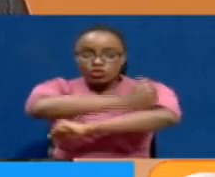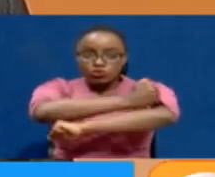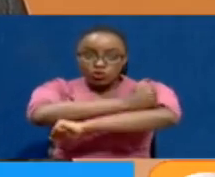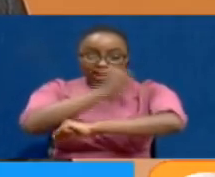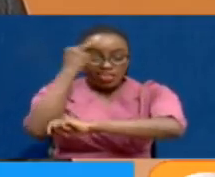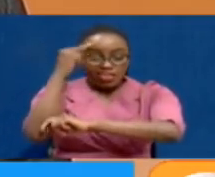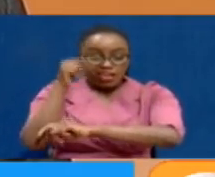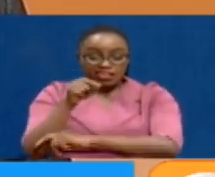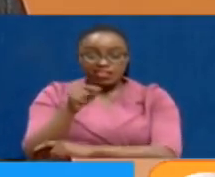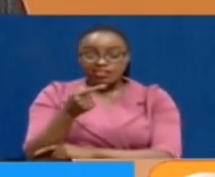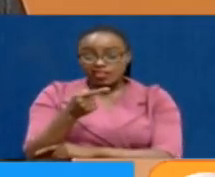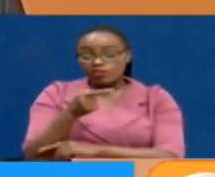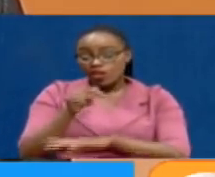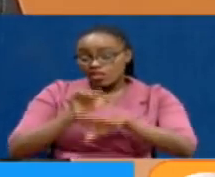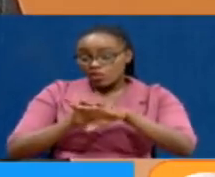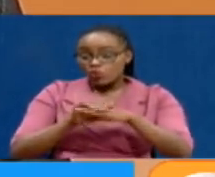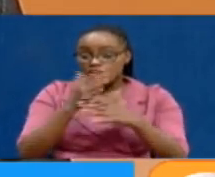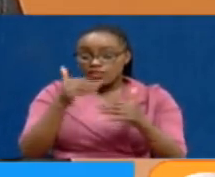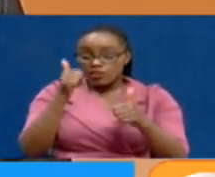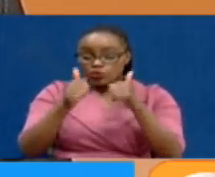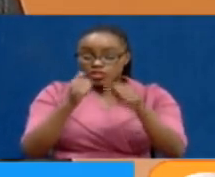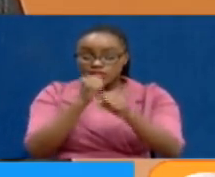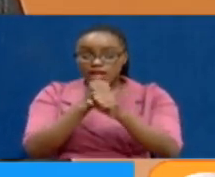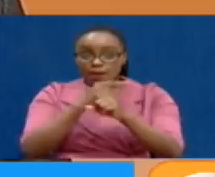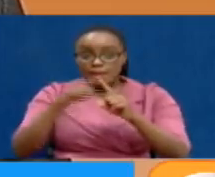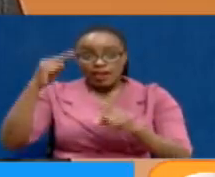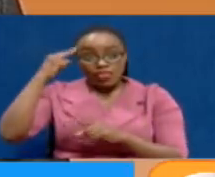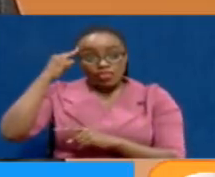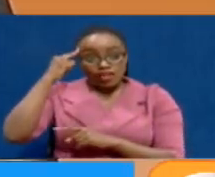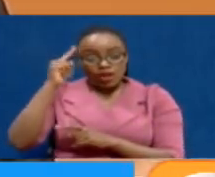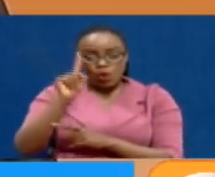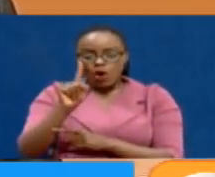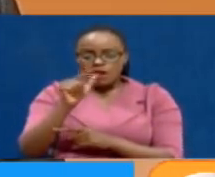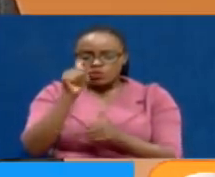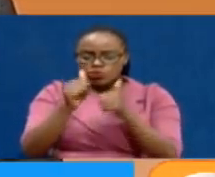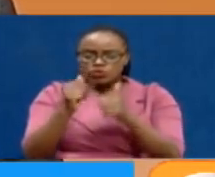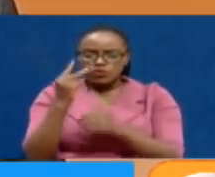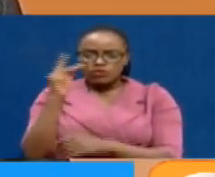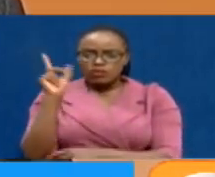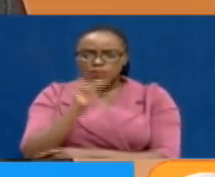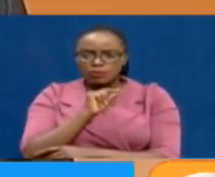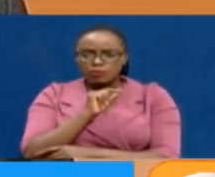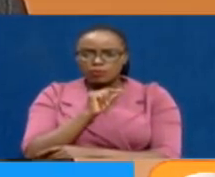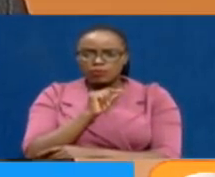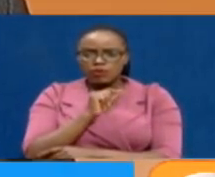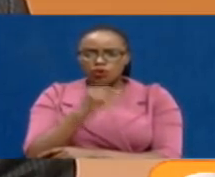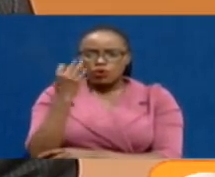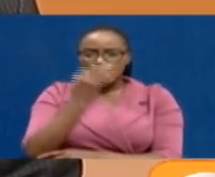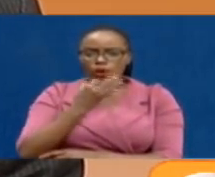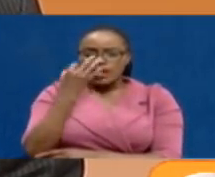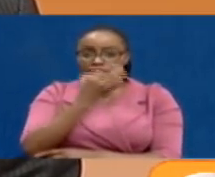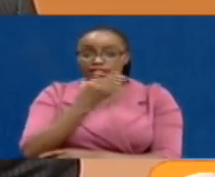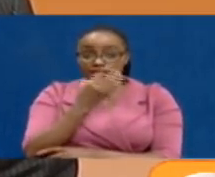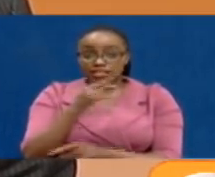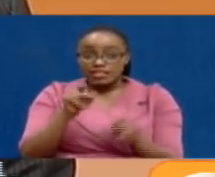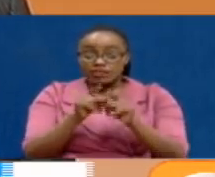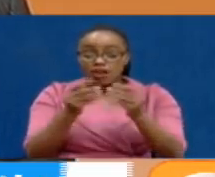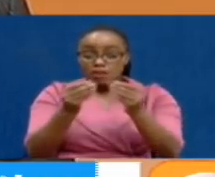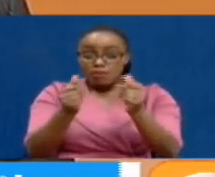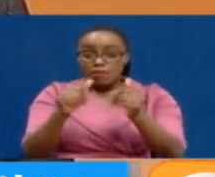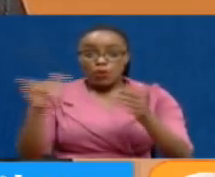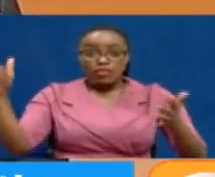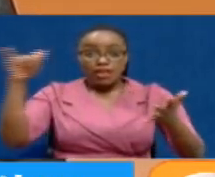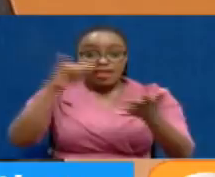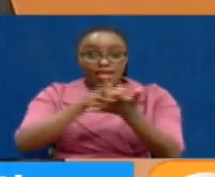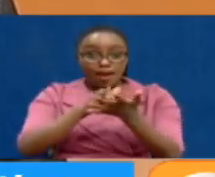think those are really commendable. Yeah. But I think one gap that we have seen, which we even said on Wednesday, is dealing with the health